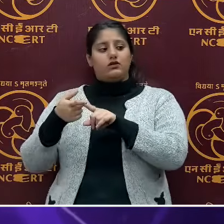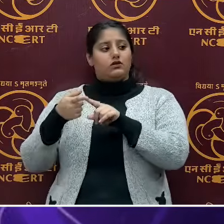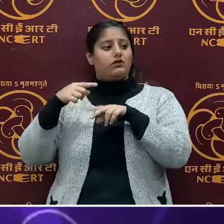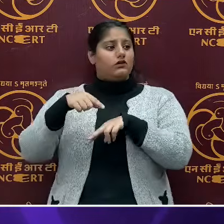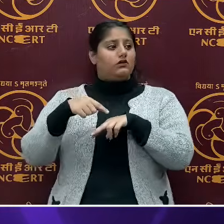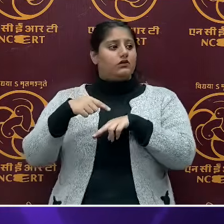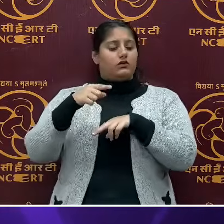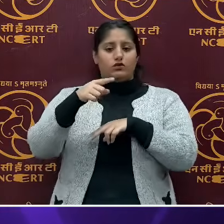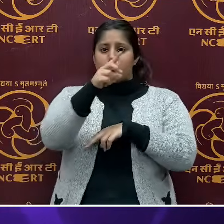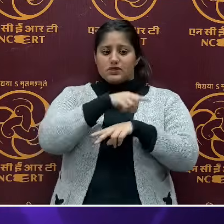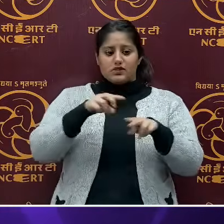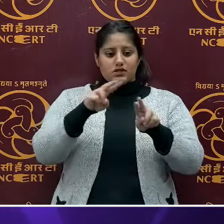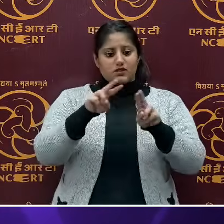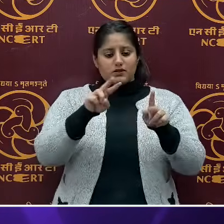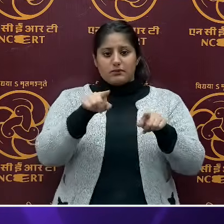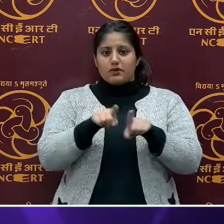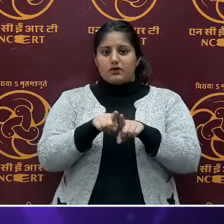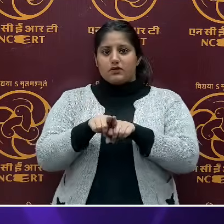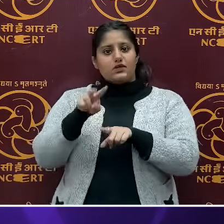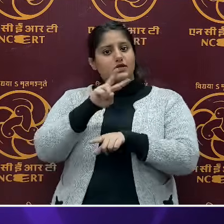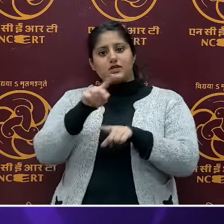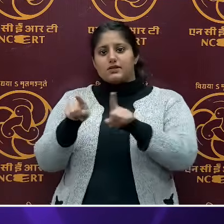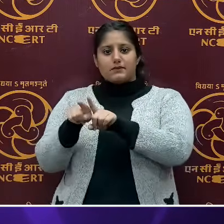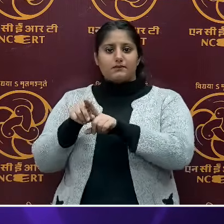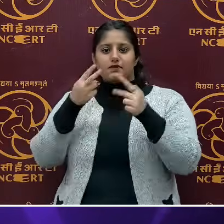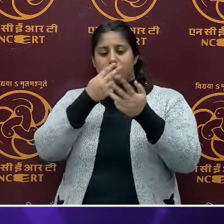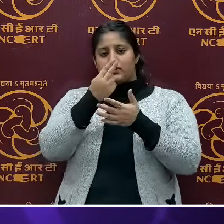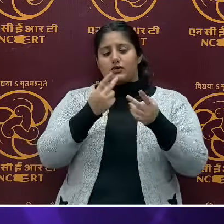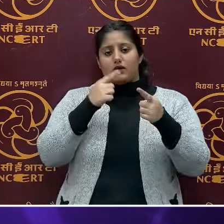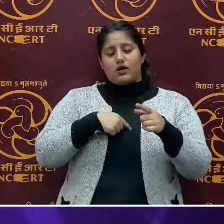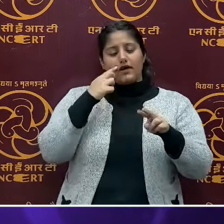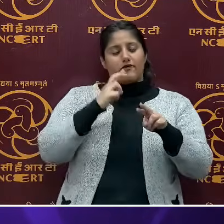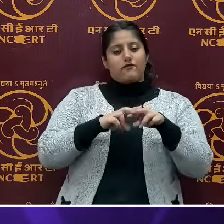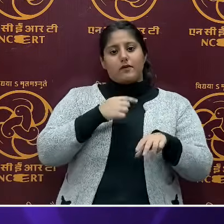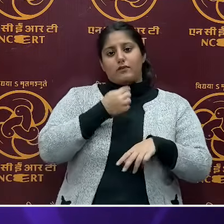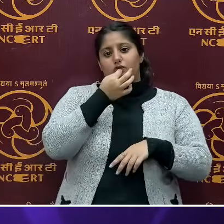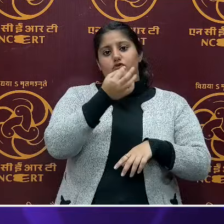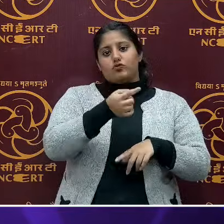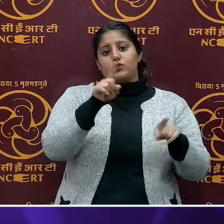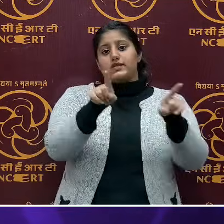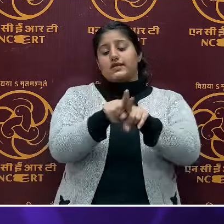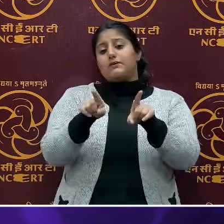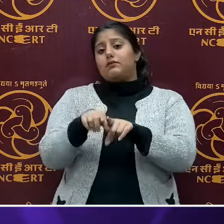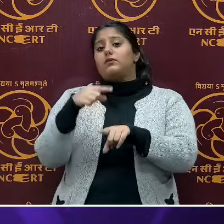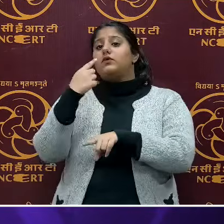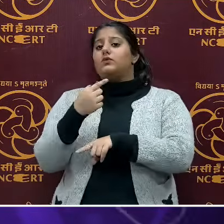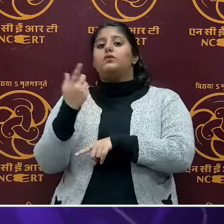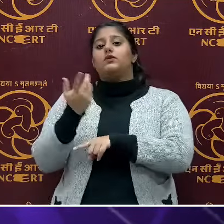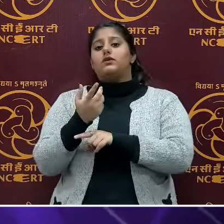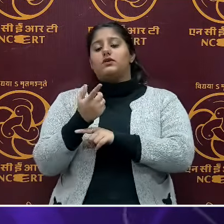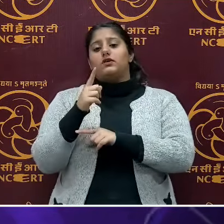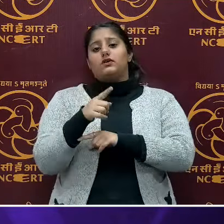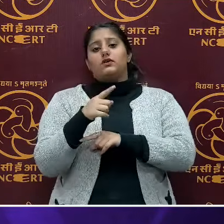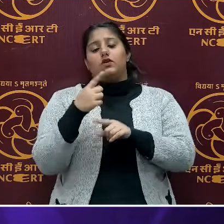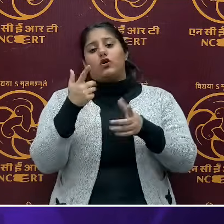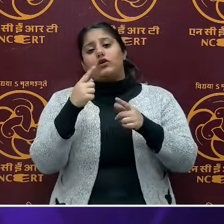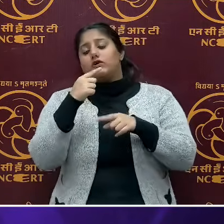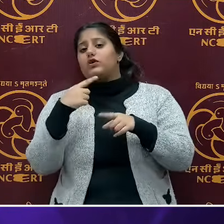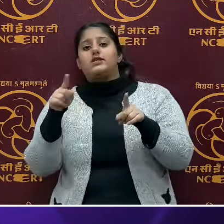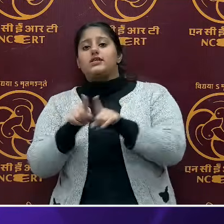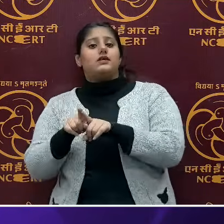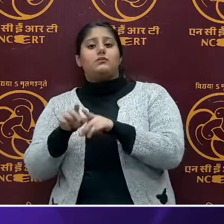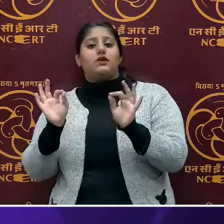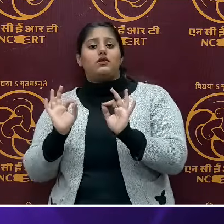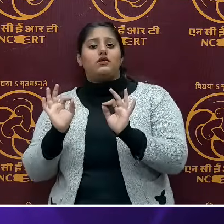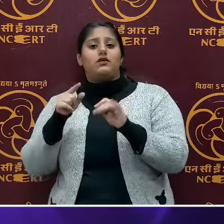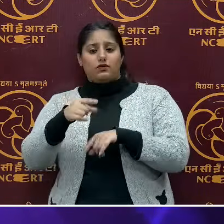tiger. Yes. Now, if I am going to ask you which one looks similar and which one is not. So, ma'am,